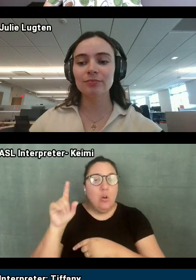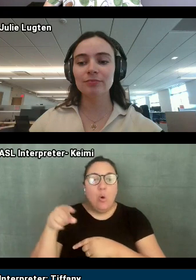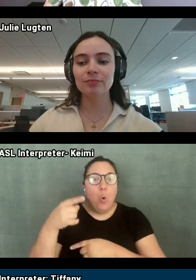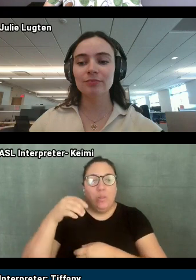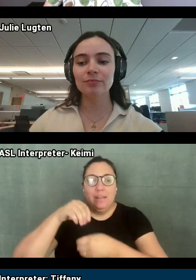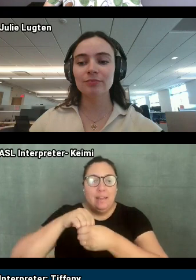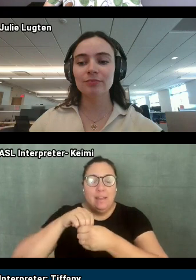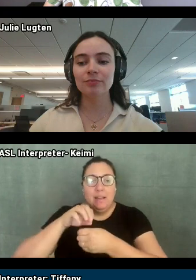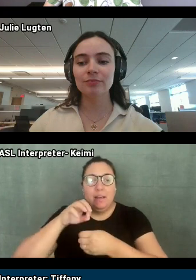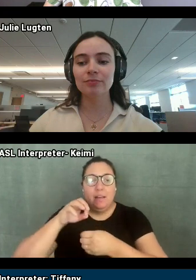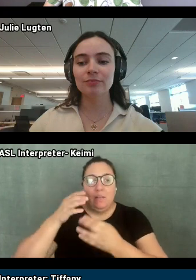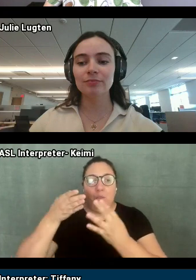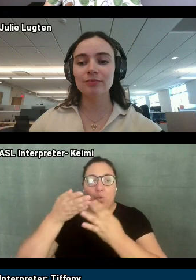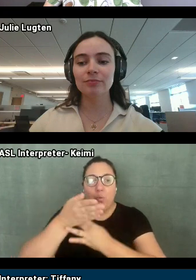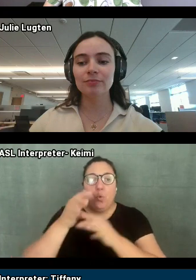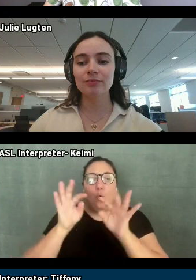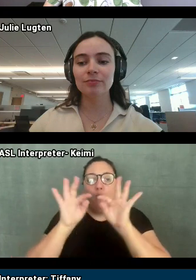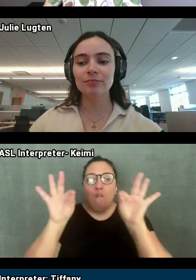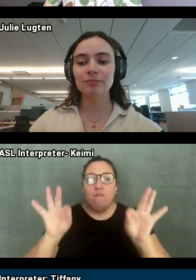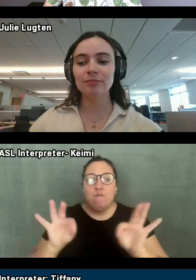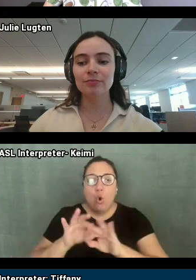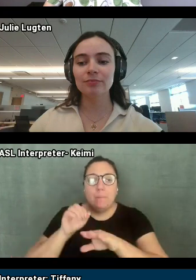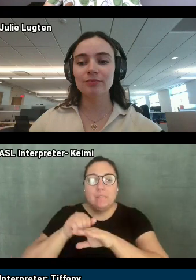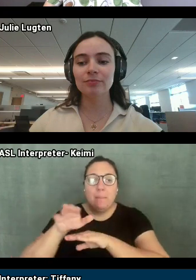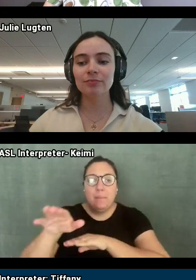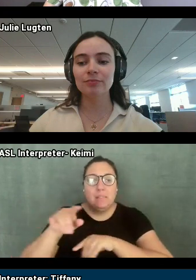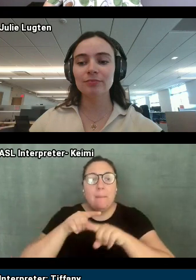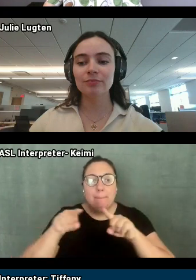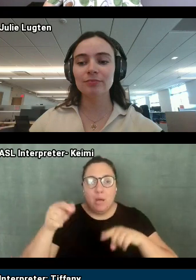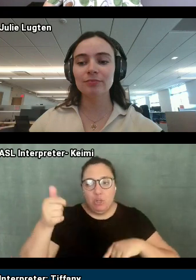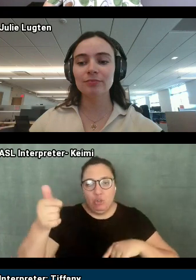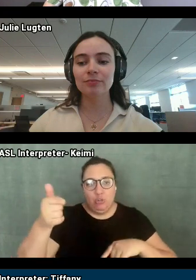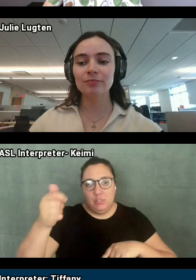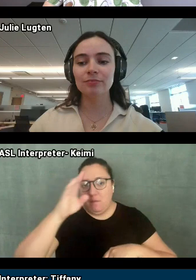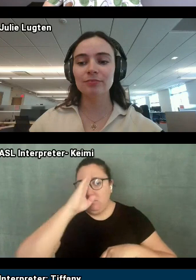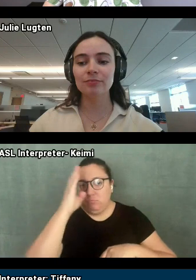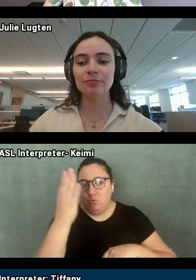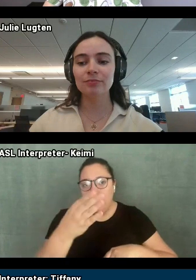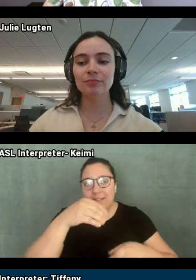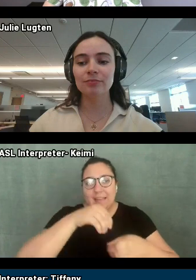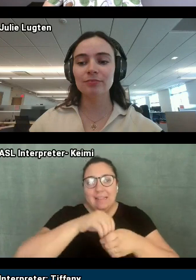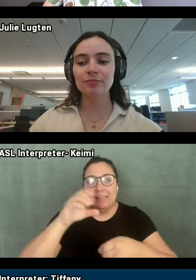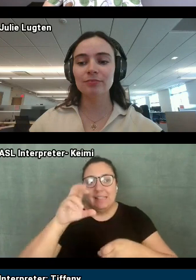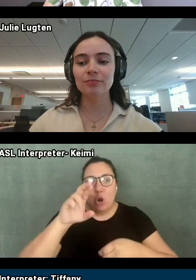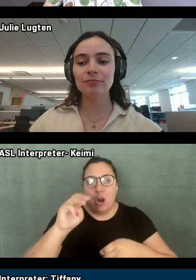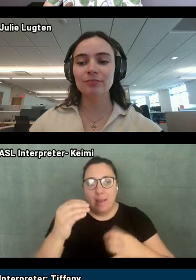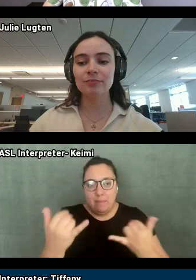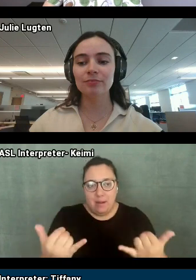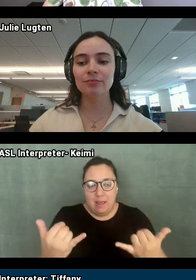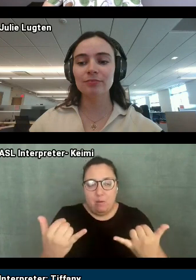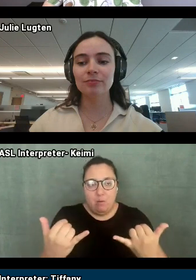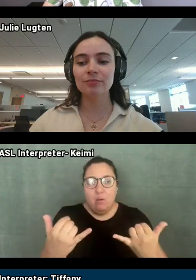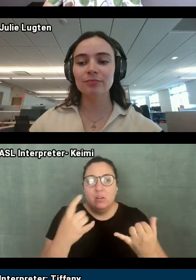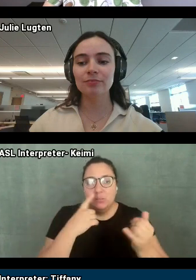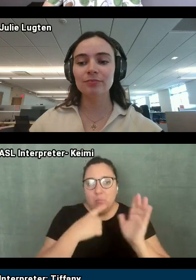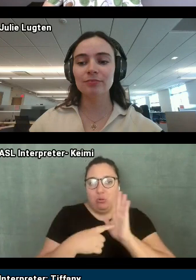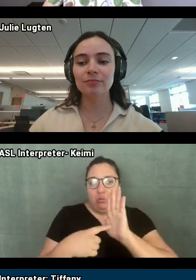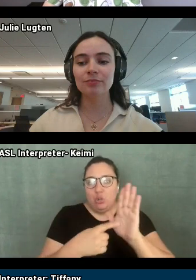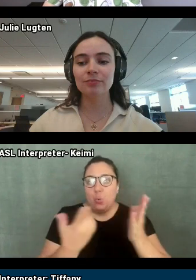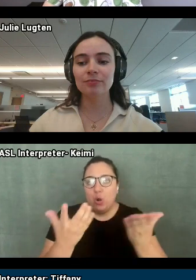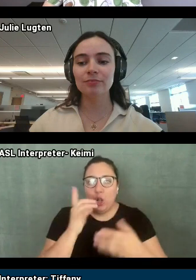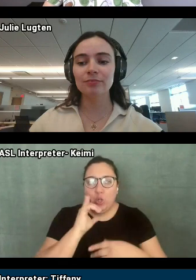property via a form submission, but you can enter it directly in the CRM now. So I'm just going to quickly show